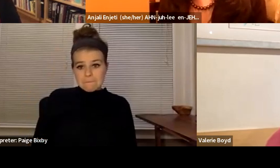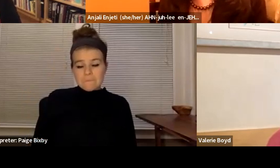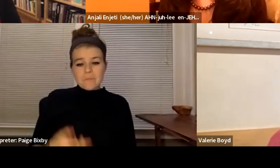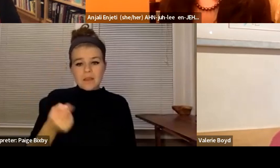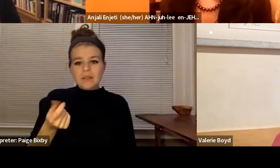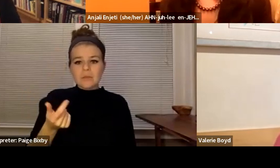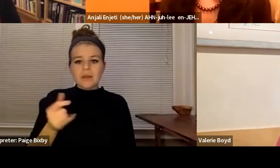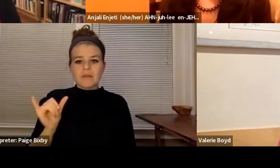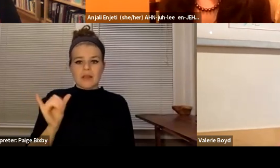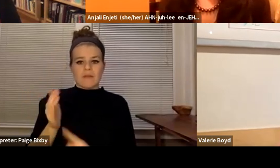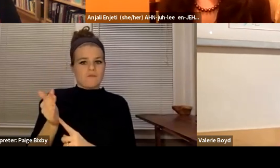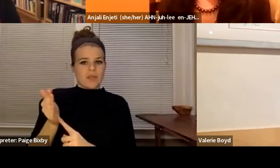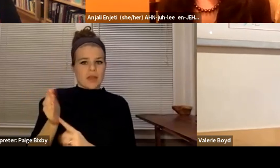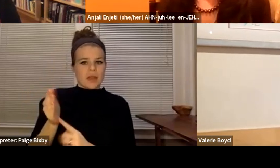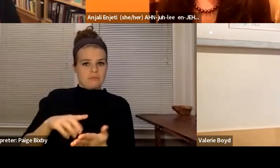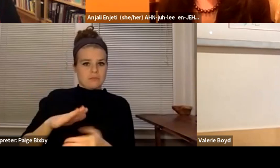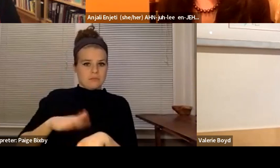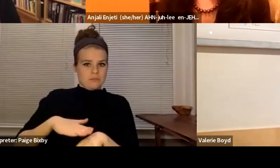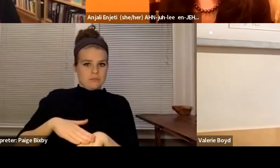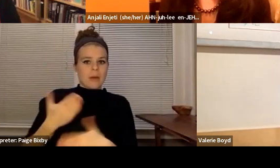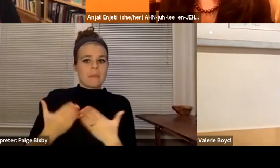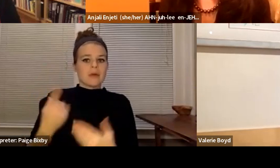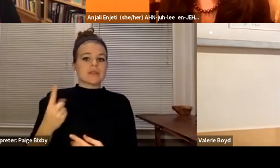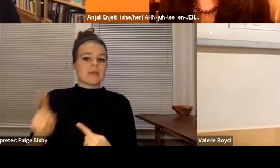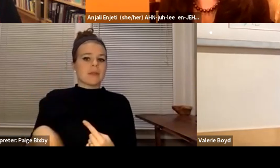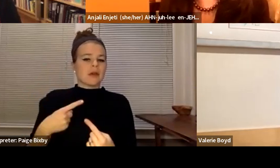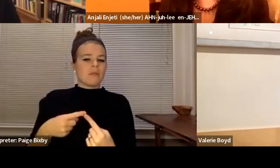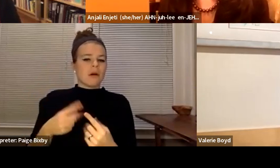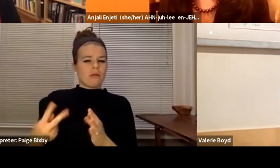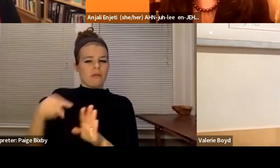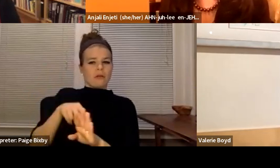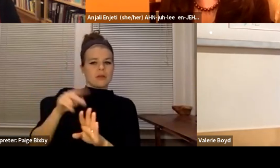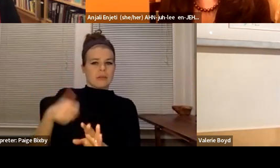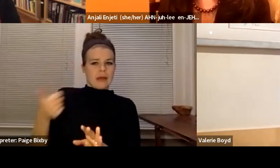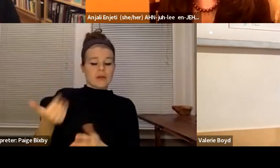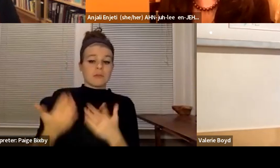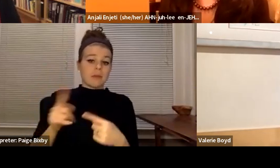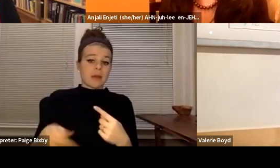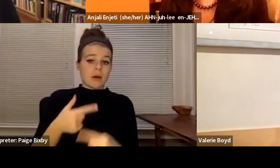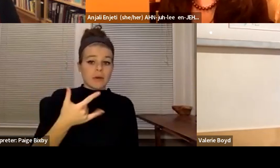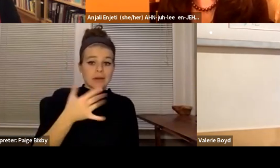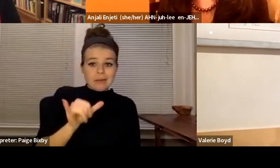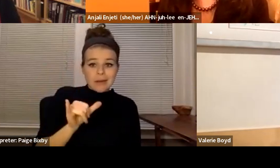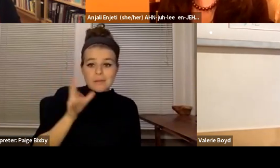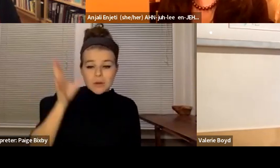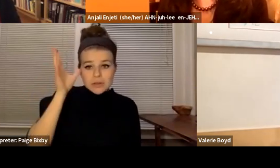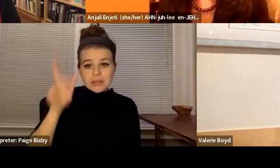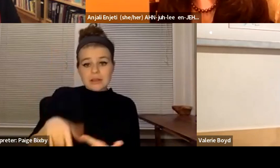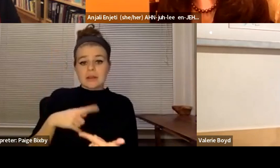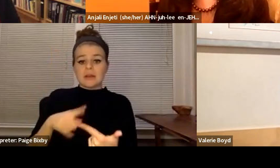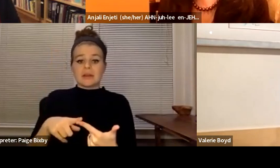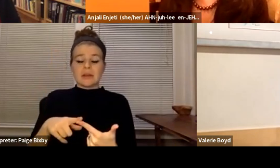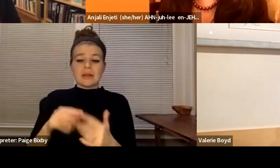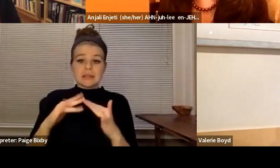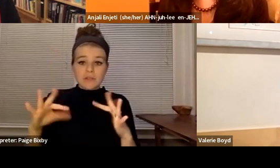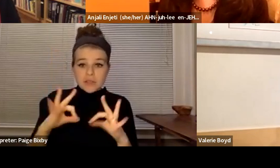sort of flagging there that this might be something about something else. It could be about gay parenting. It could be about diverse families.